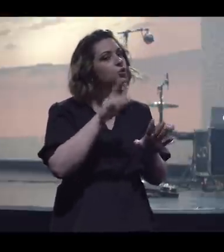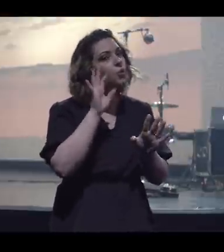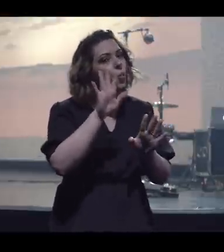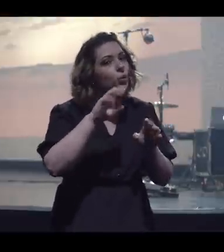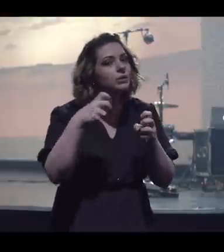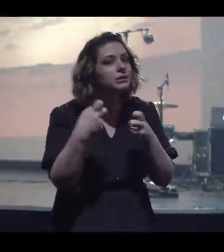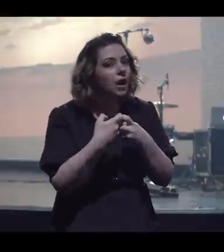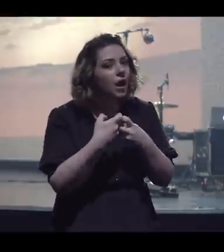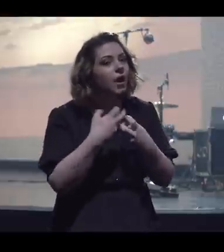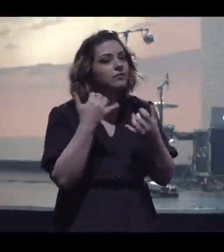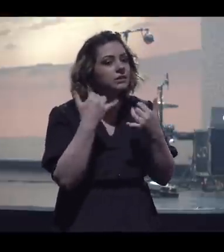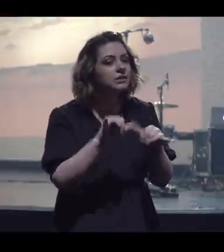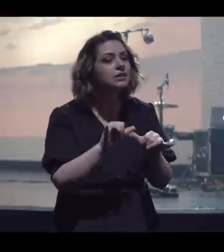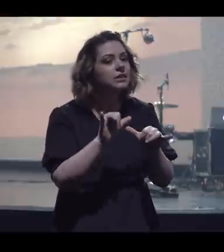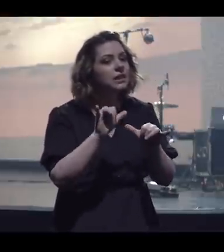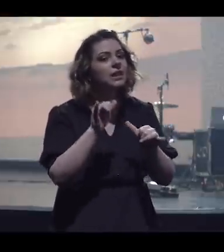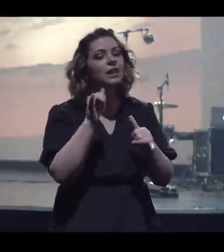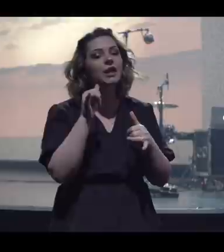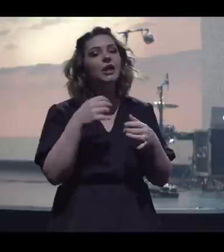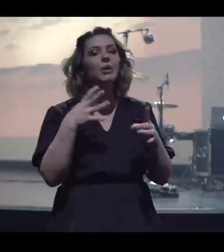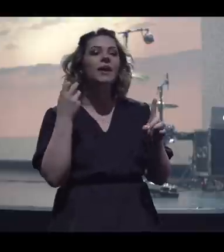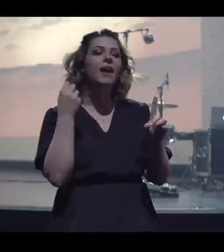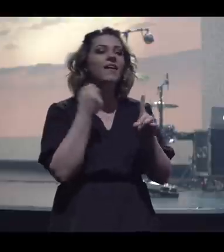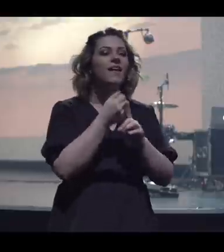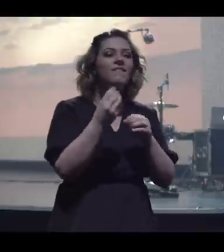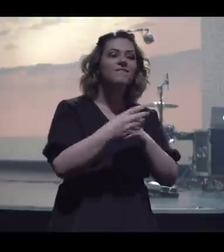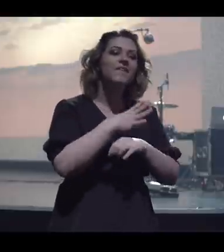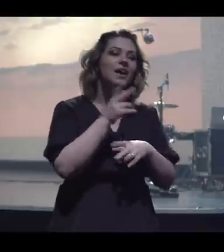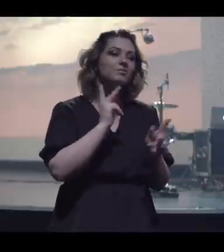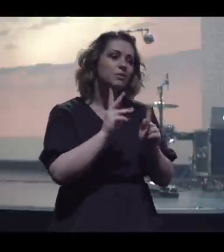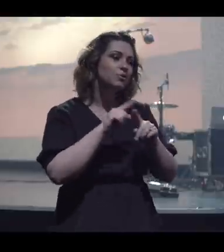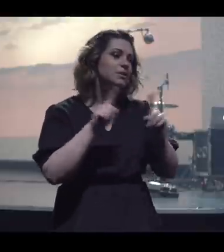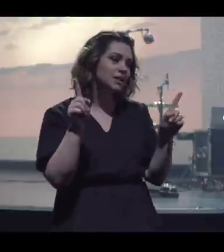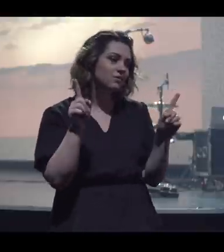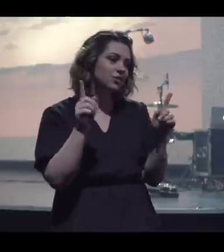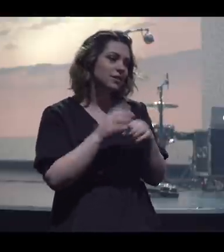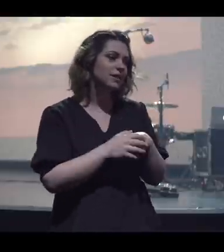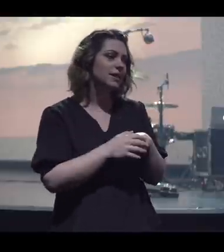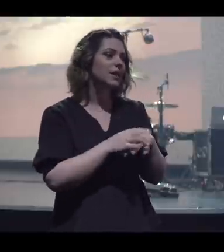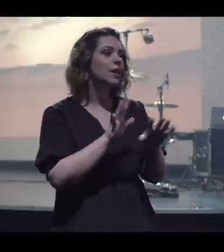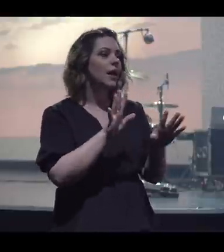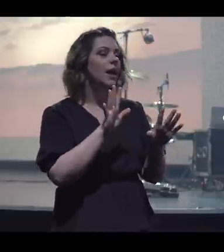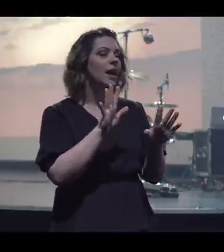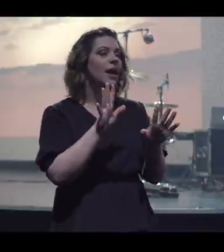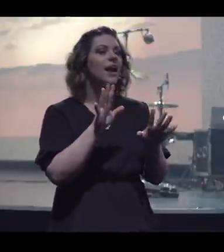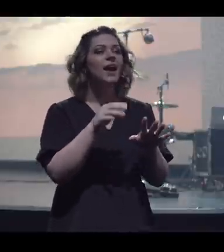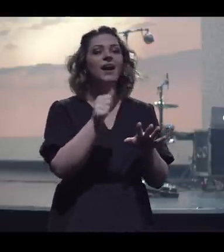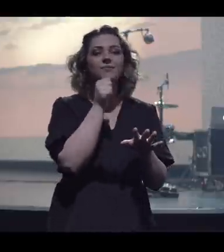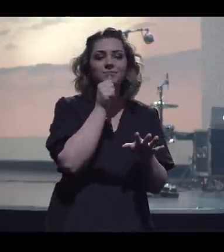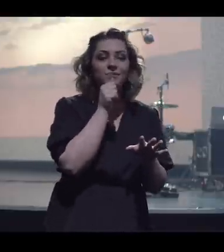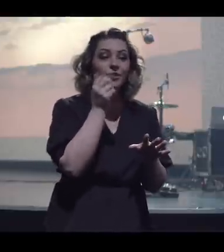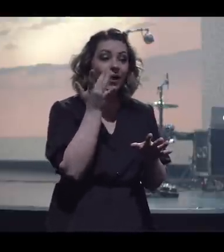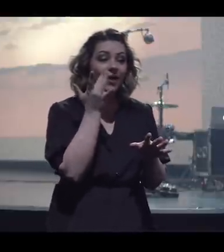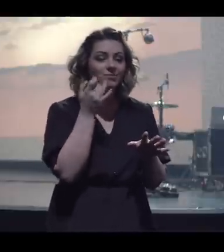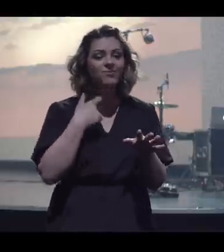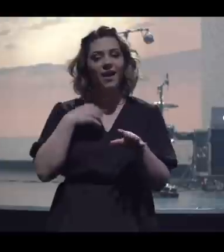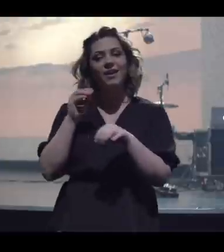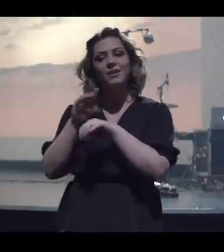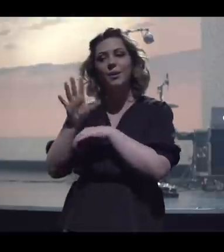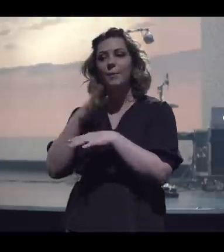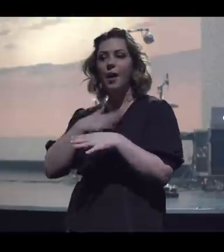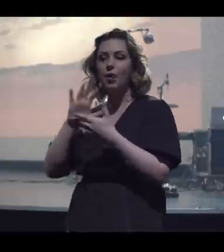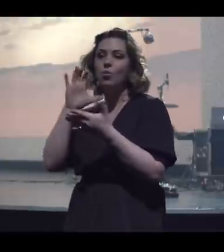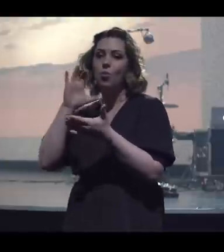differently, okay? Save it, because I gave it to my wife. She lost her smell